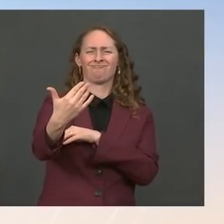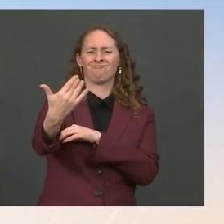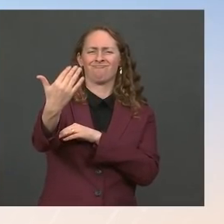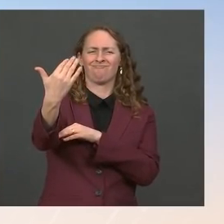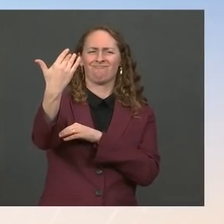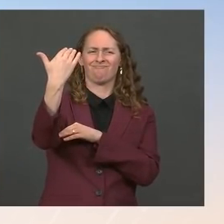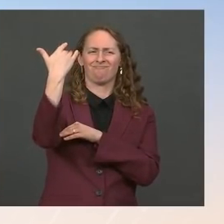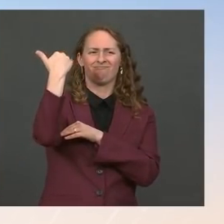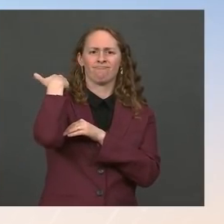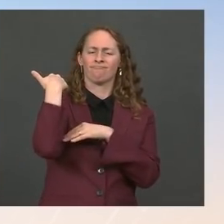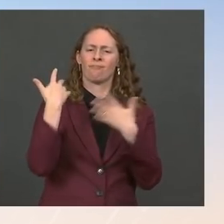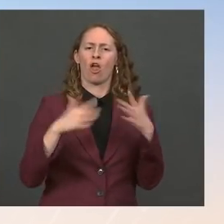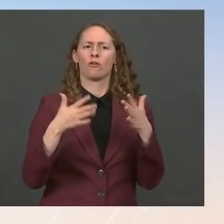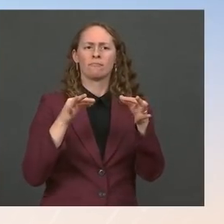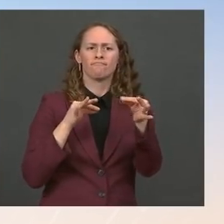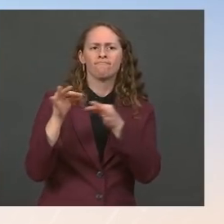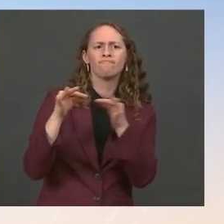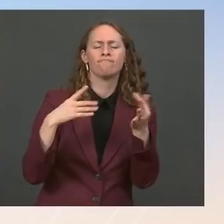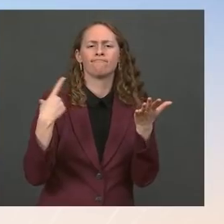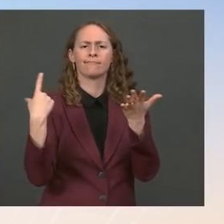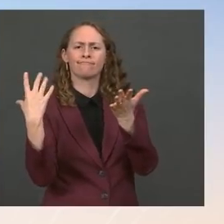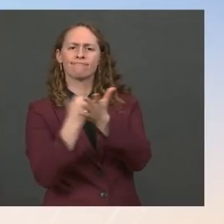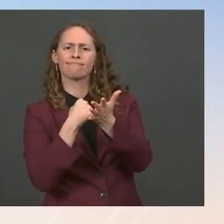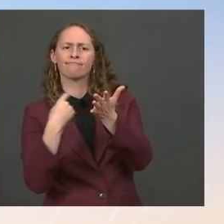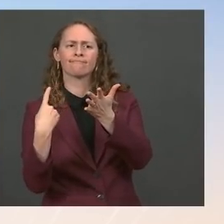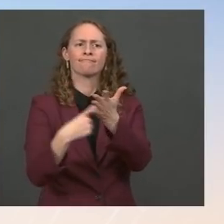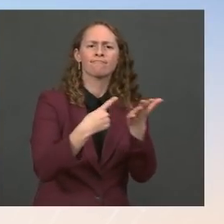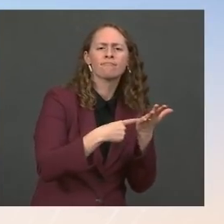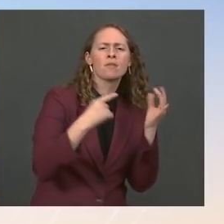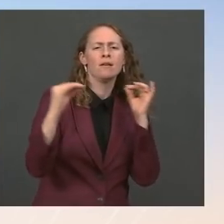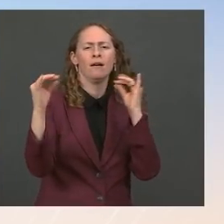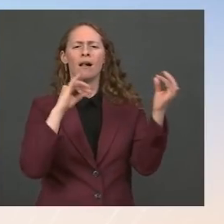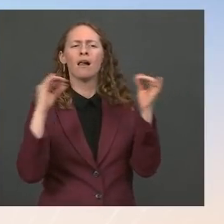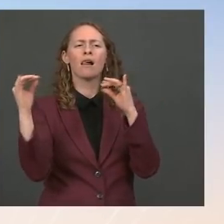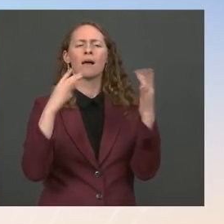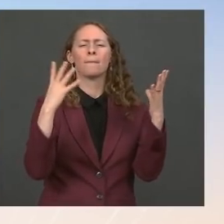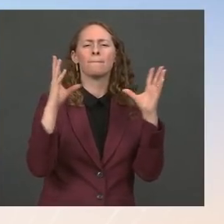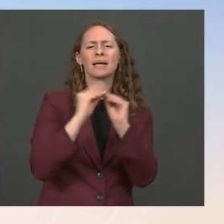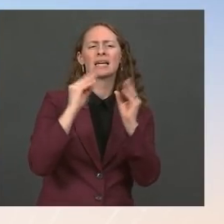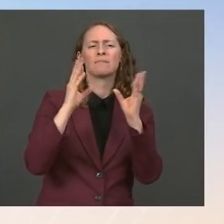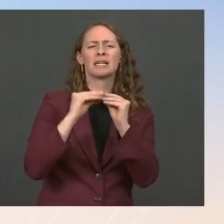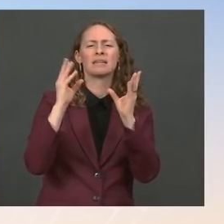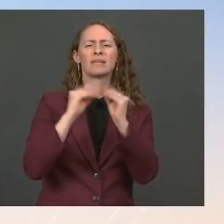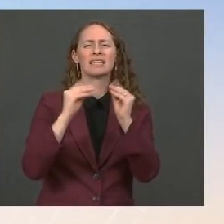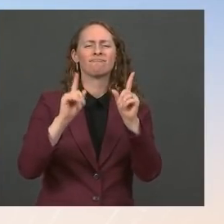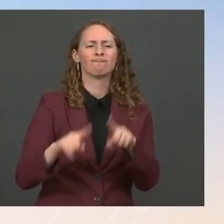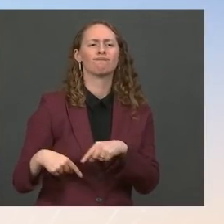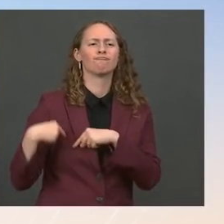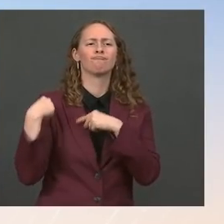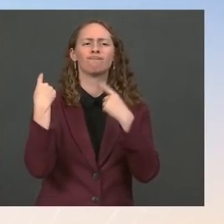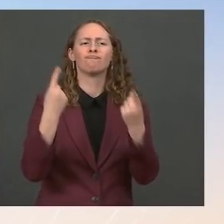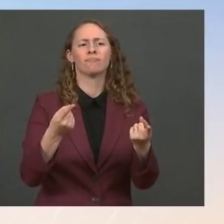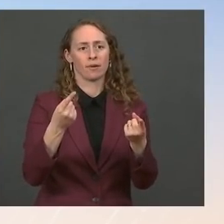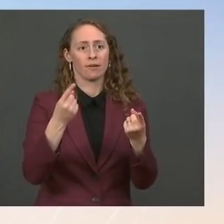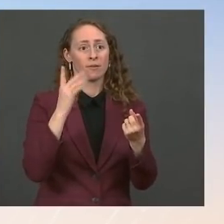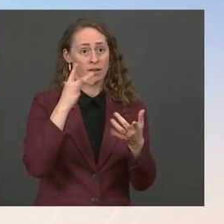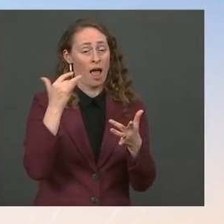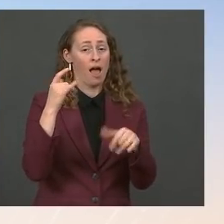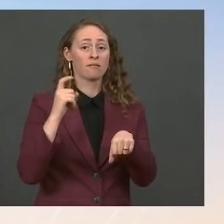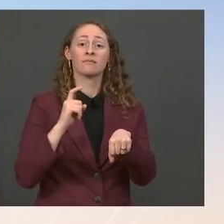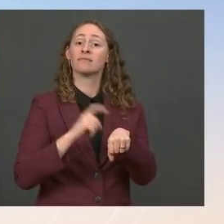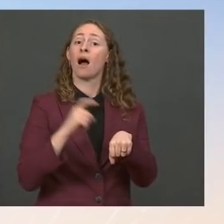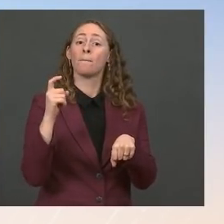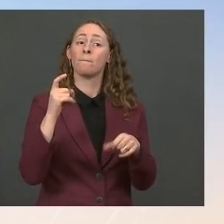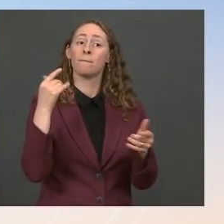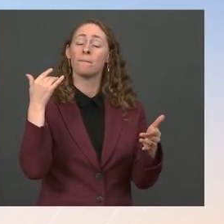consider, debate, litigate the nitty-gritty details. We're continuing to do that today, and it will come time soon to move